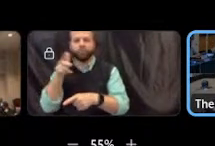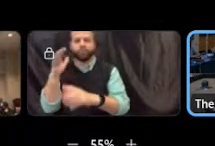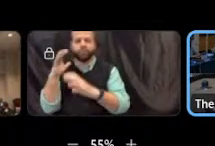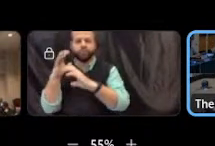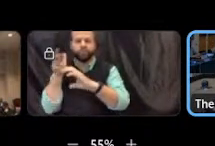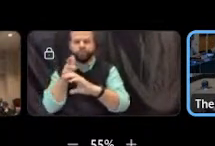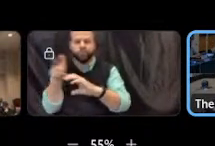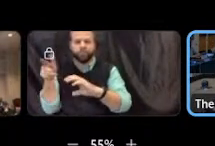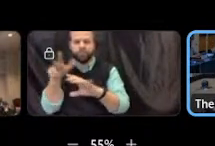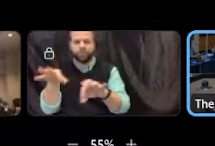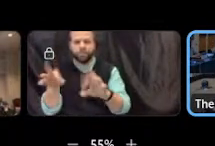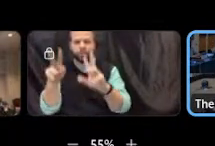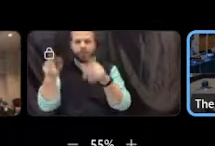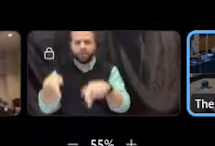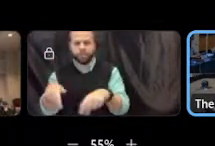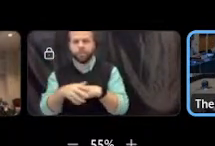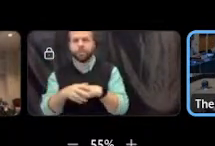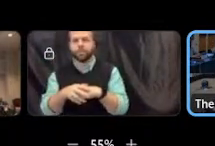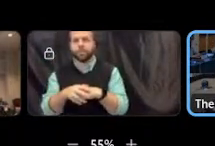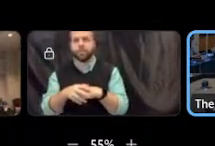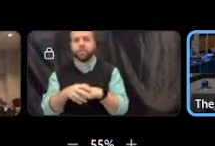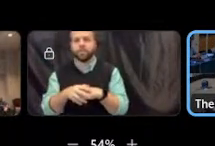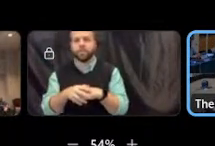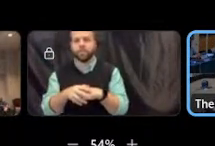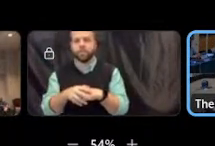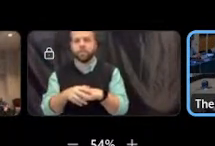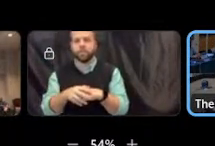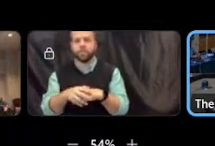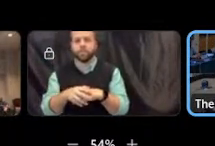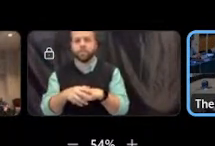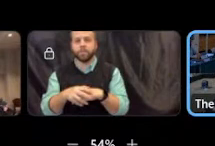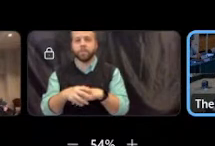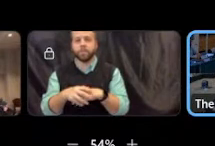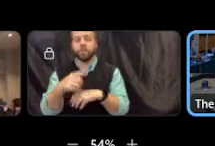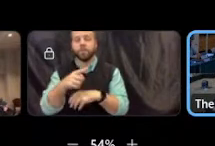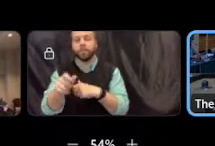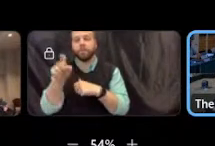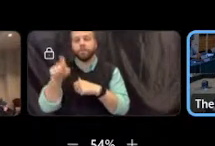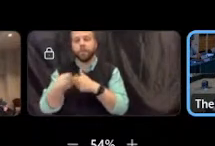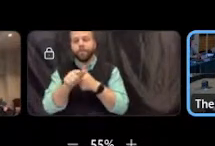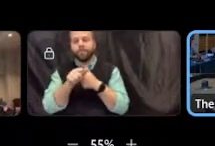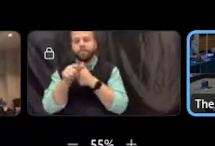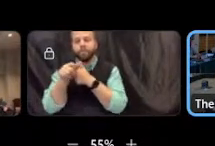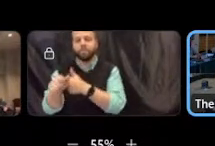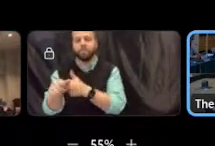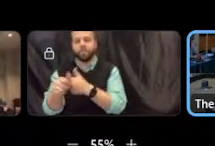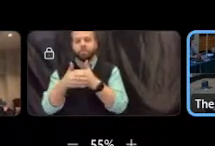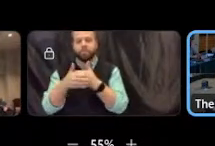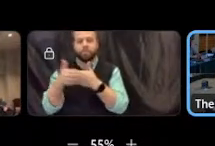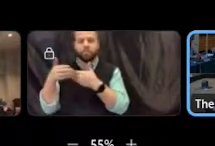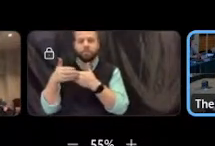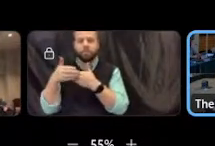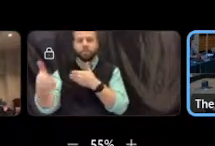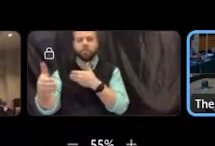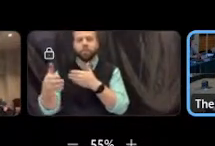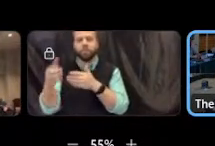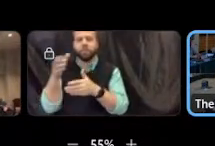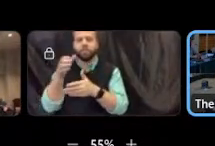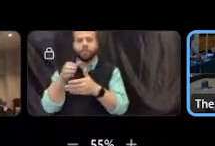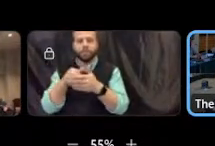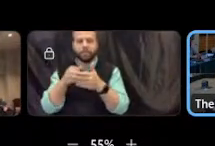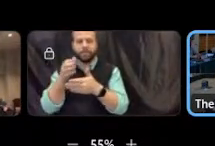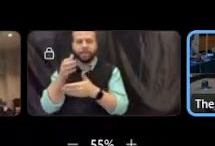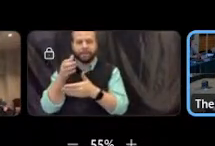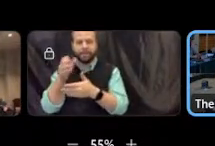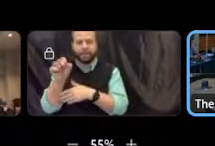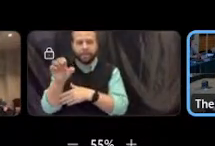applicant is not proposing any signage at this time. However, any signage must comply in the future to Section 36551 of the city zoning